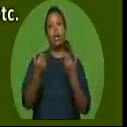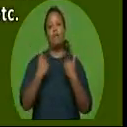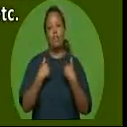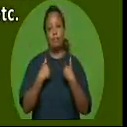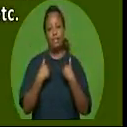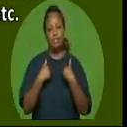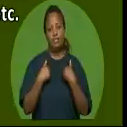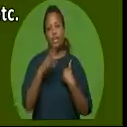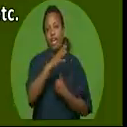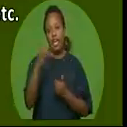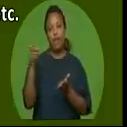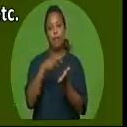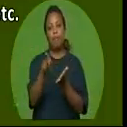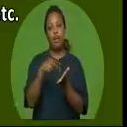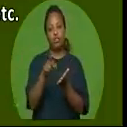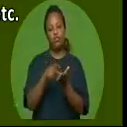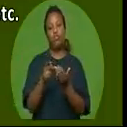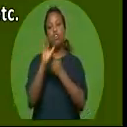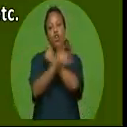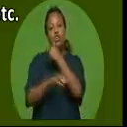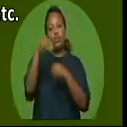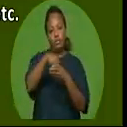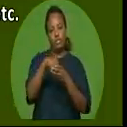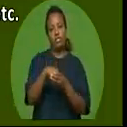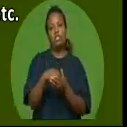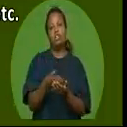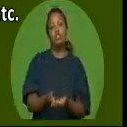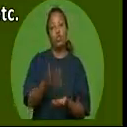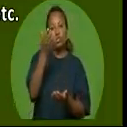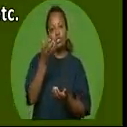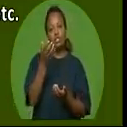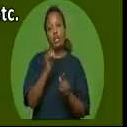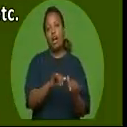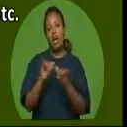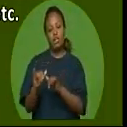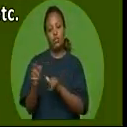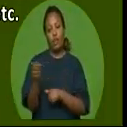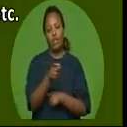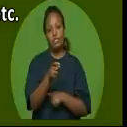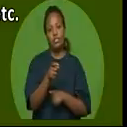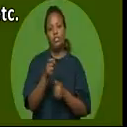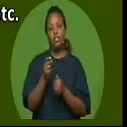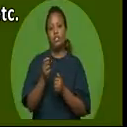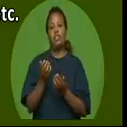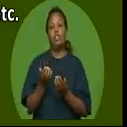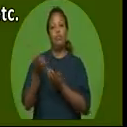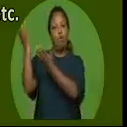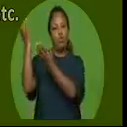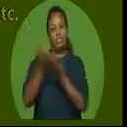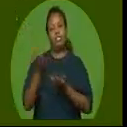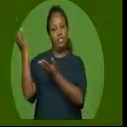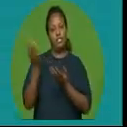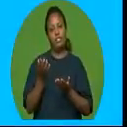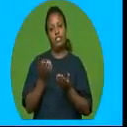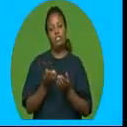the availability and price of domestic resources as well as imported